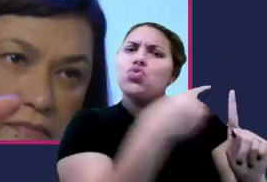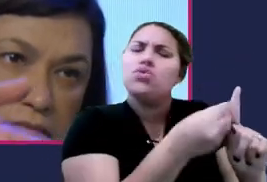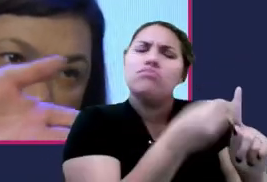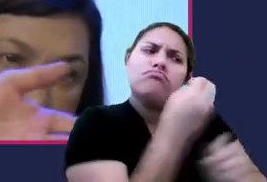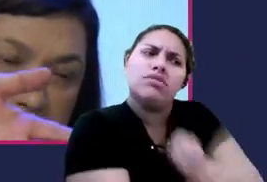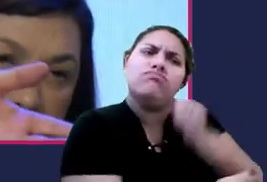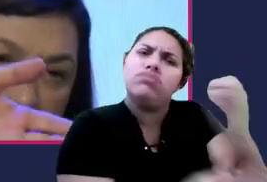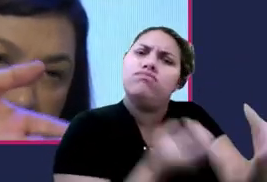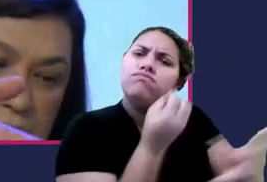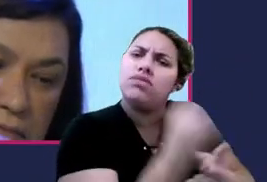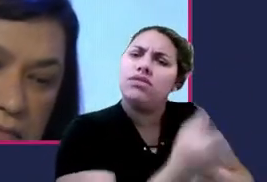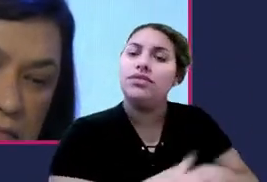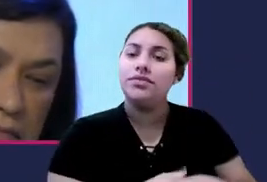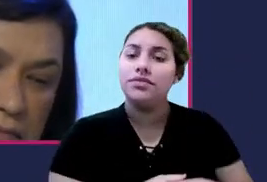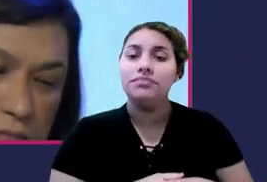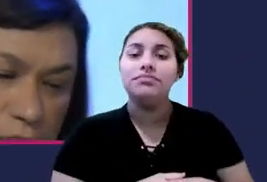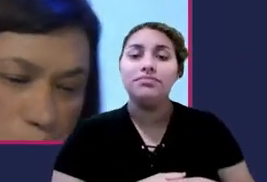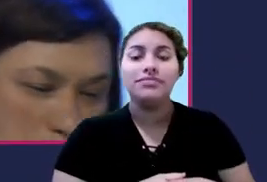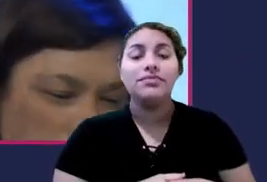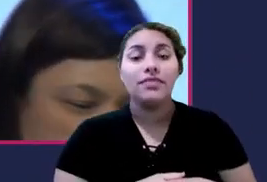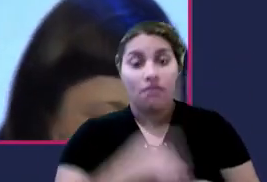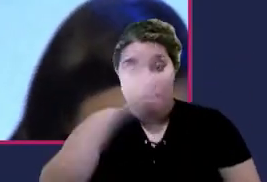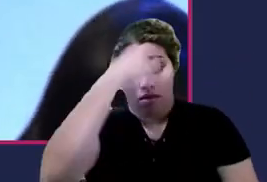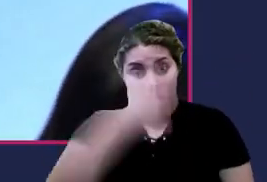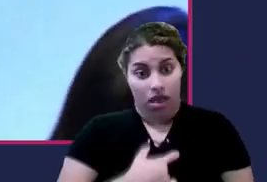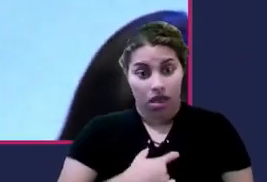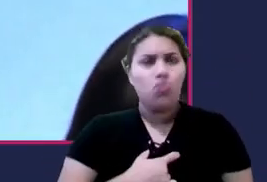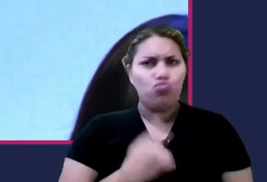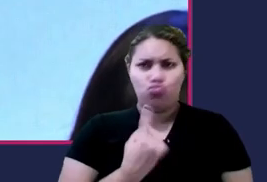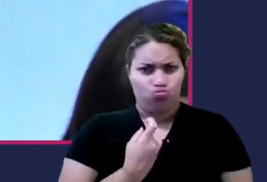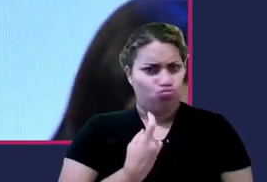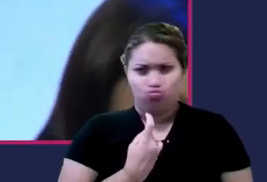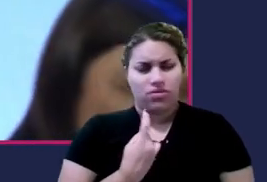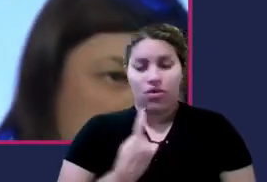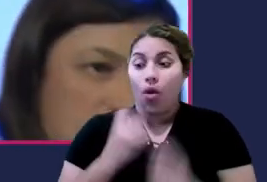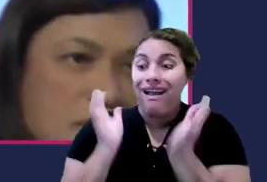decisions made on behalf of patients. So now,